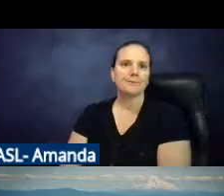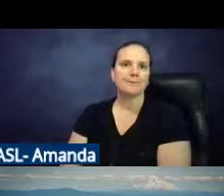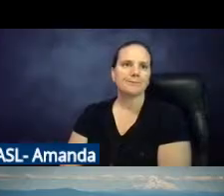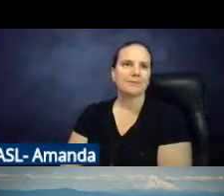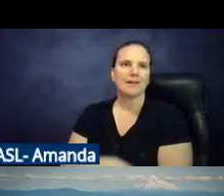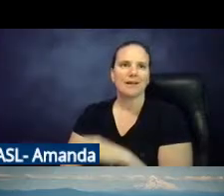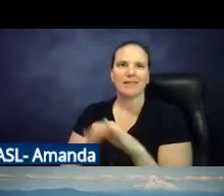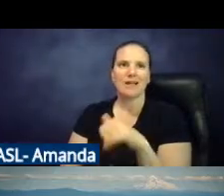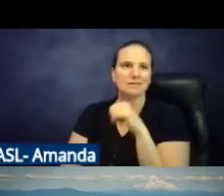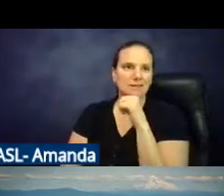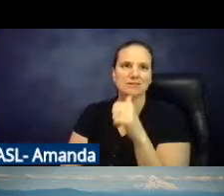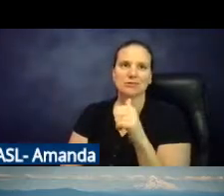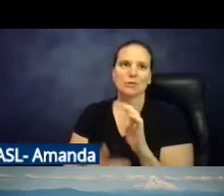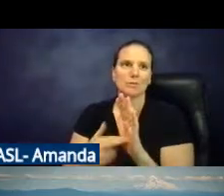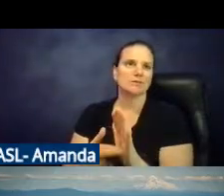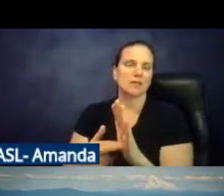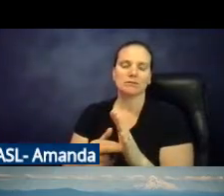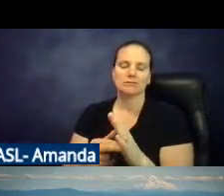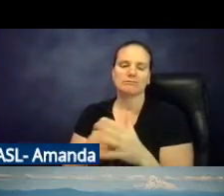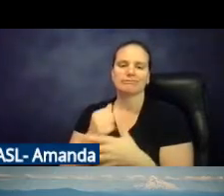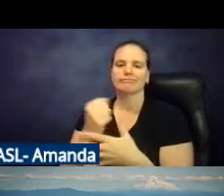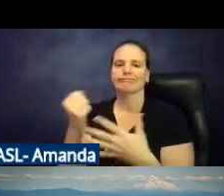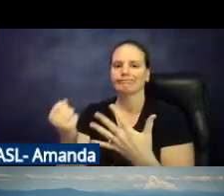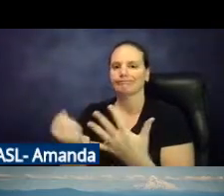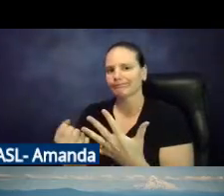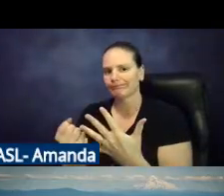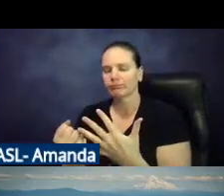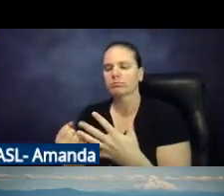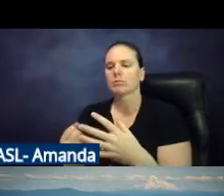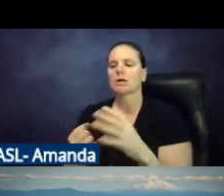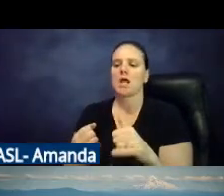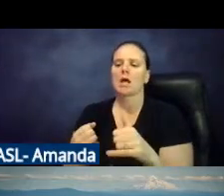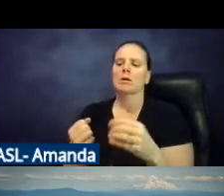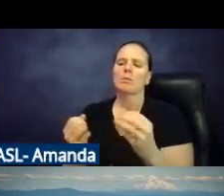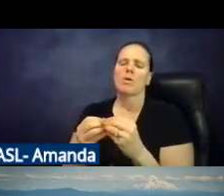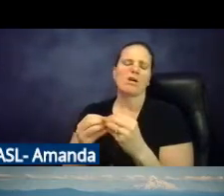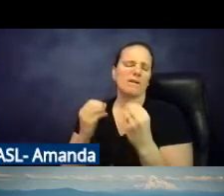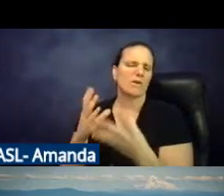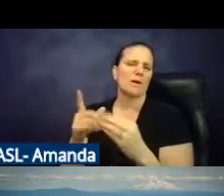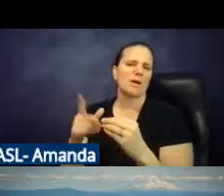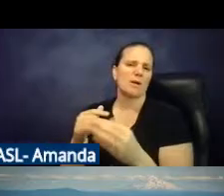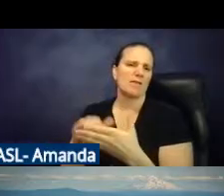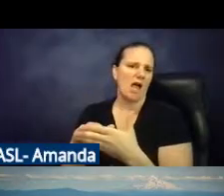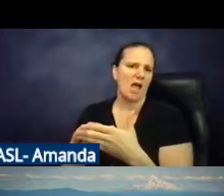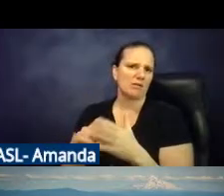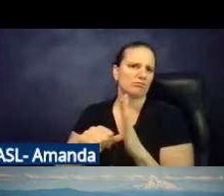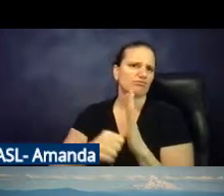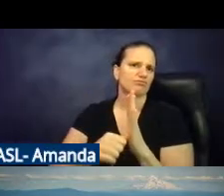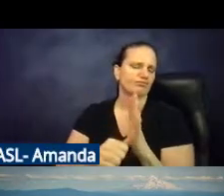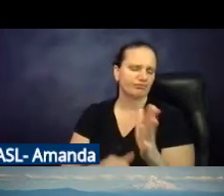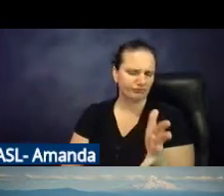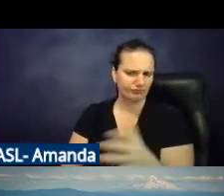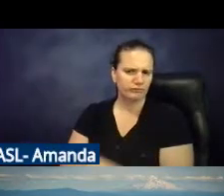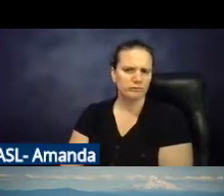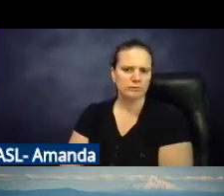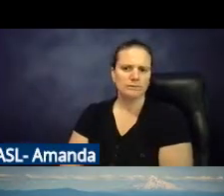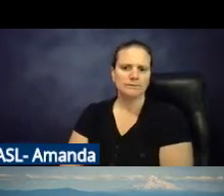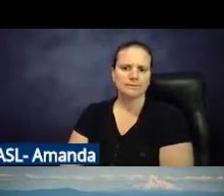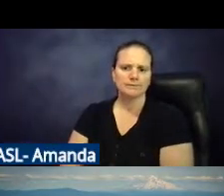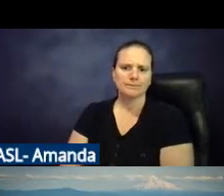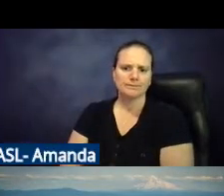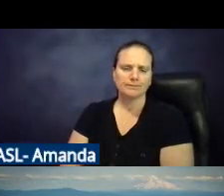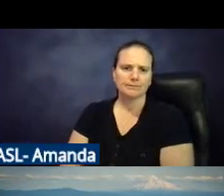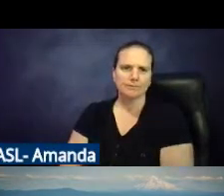a deprioritization of that as opposed to saying, hey, there's some additional information about the highlights on that. So, and